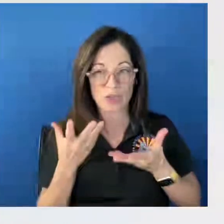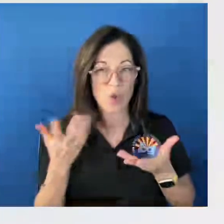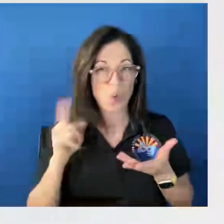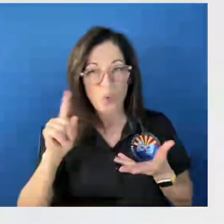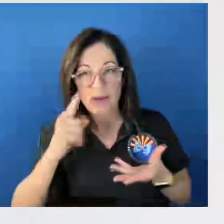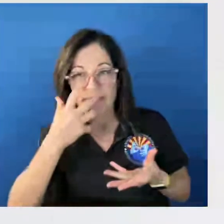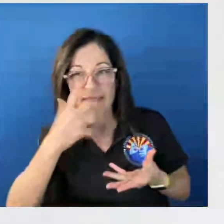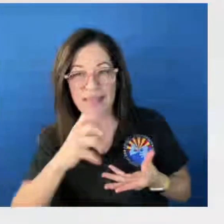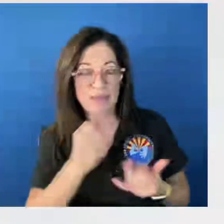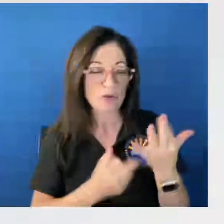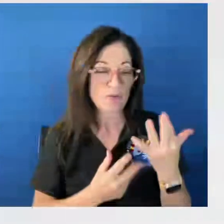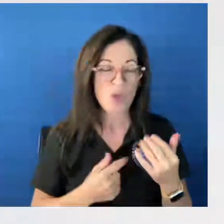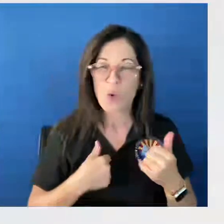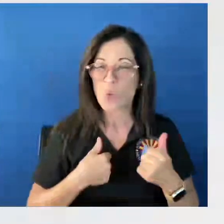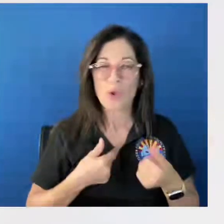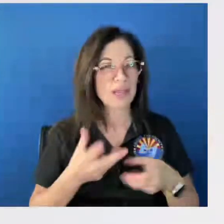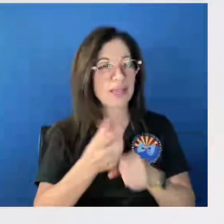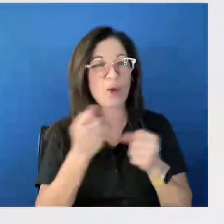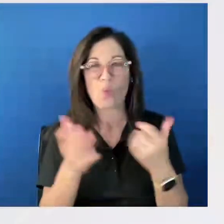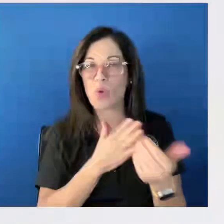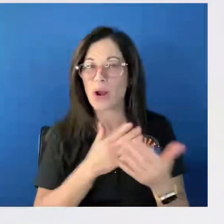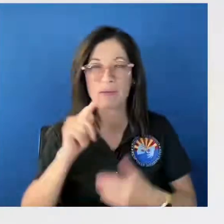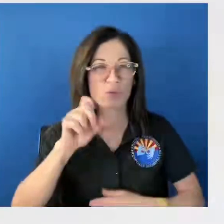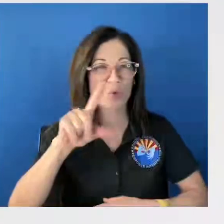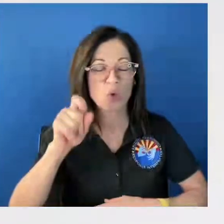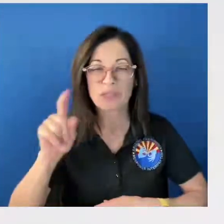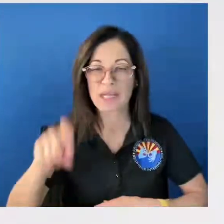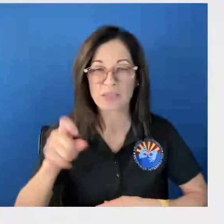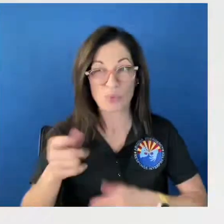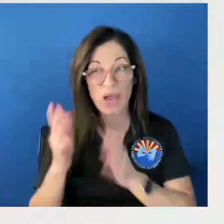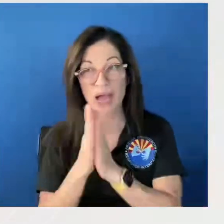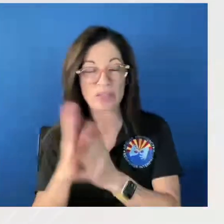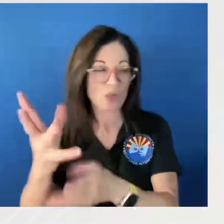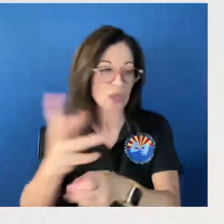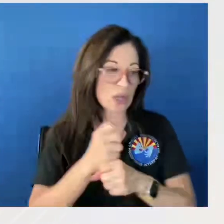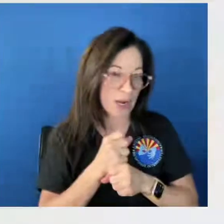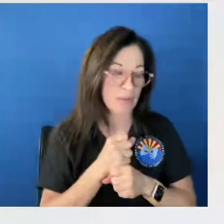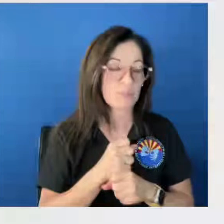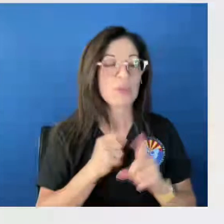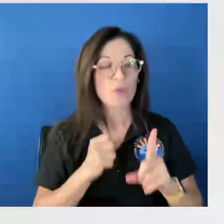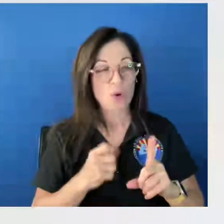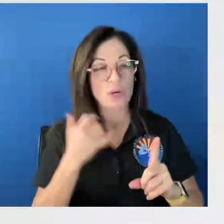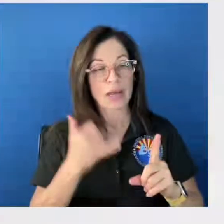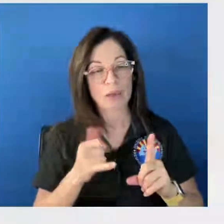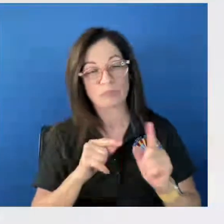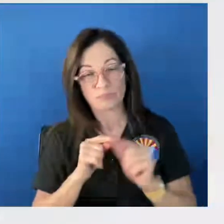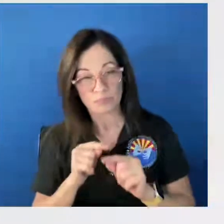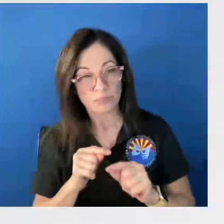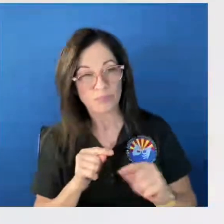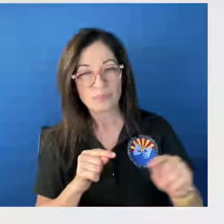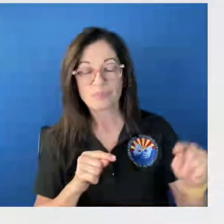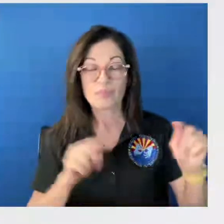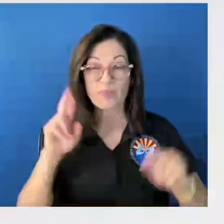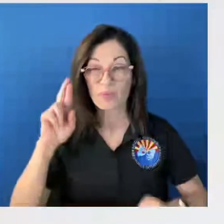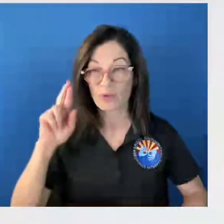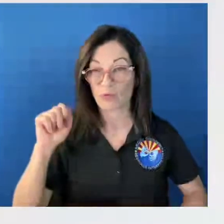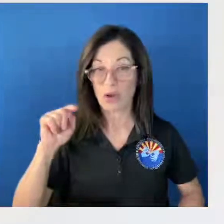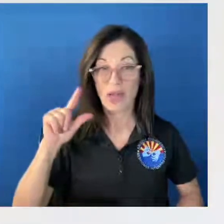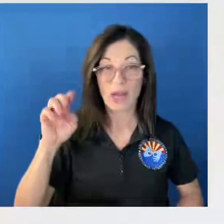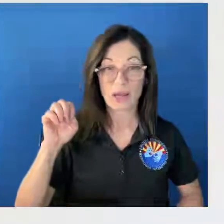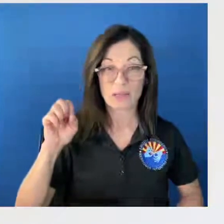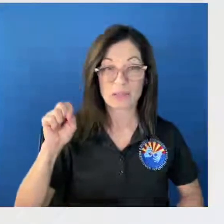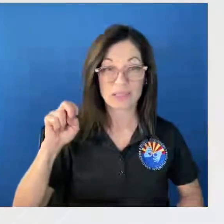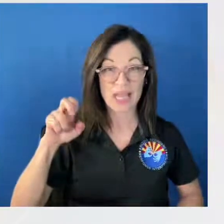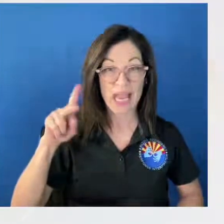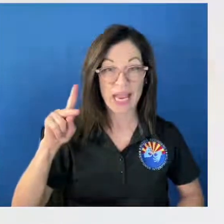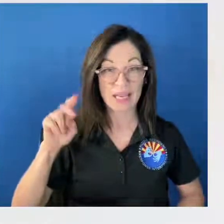it. So no real heat conditions that we're seeing along the edge here. If we come up along here to this Rattlesnake, very, very steep, rugged